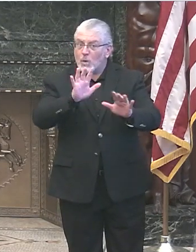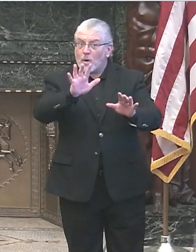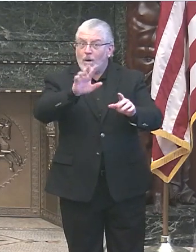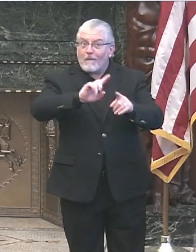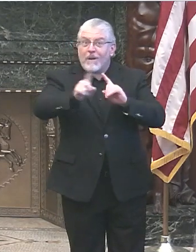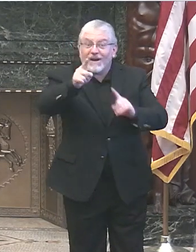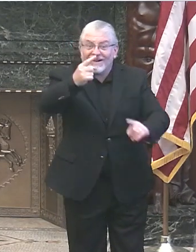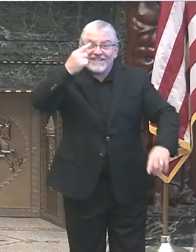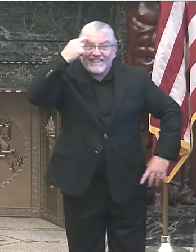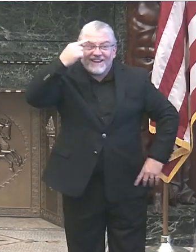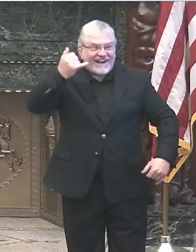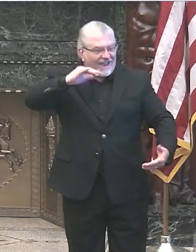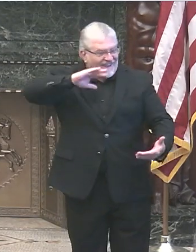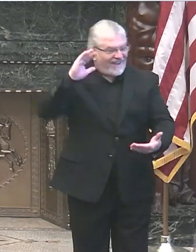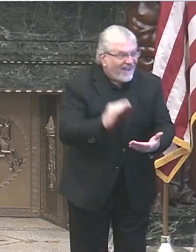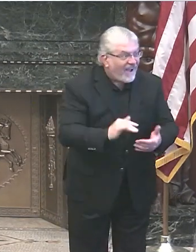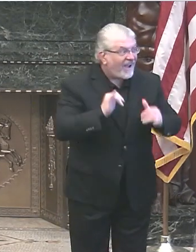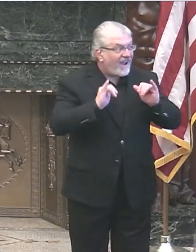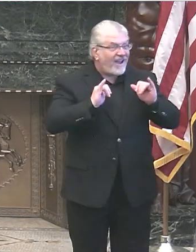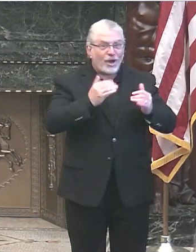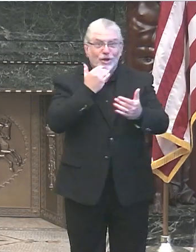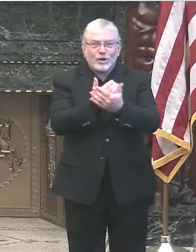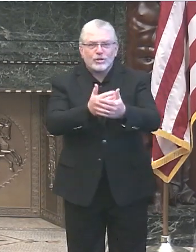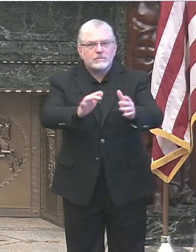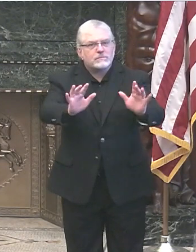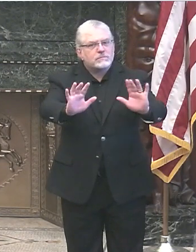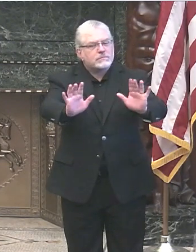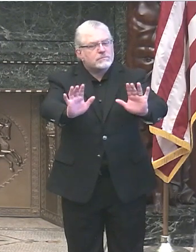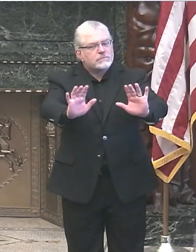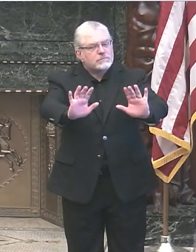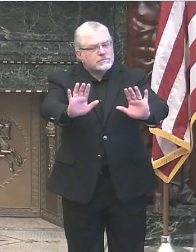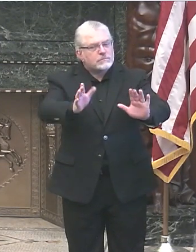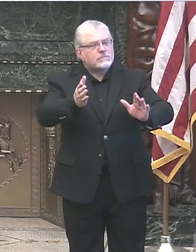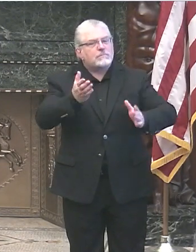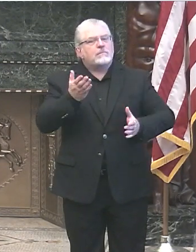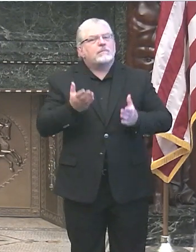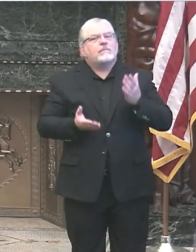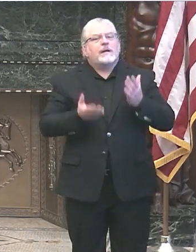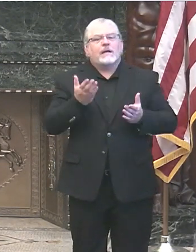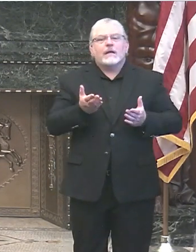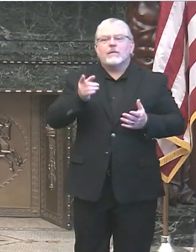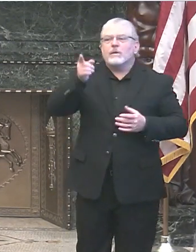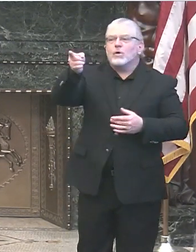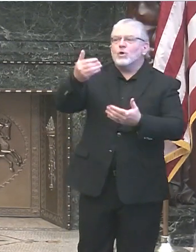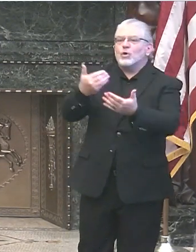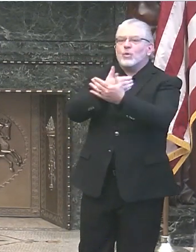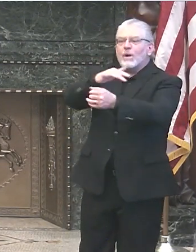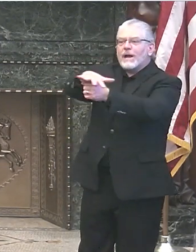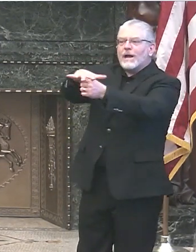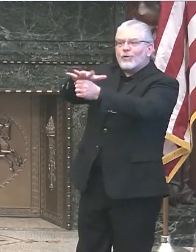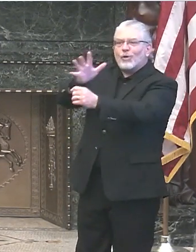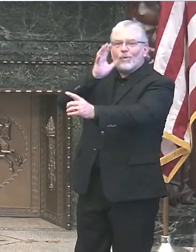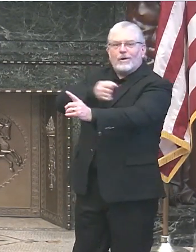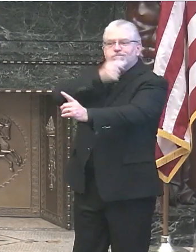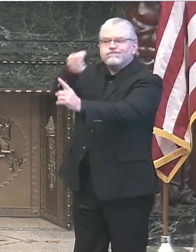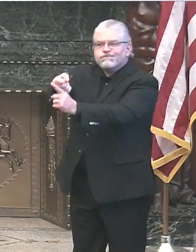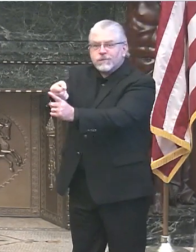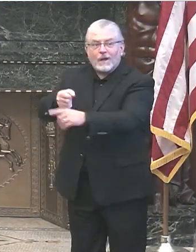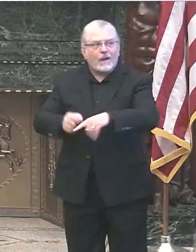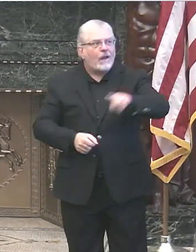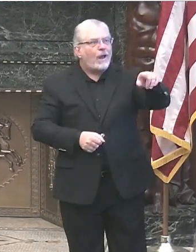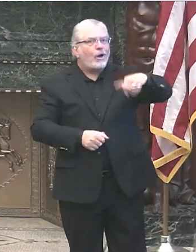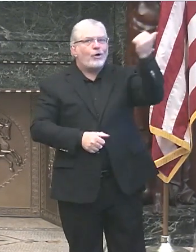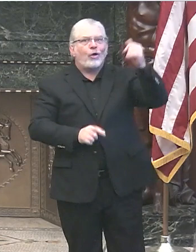may find new populations, and we may see rises and falls before we ultimately see a sustained fall. So that's what's